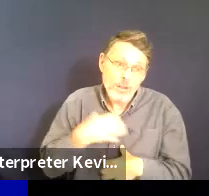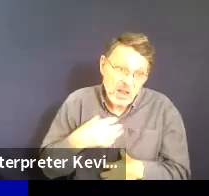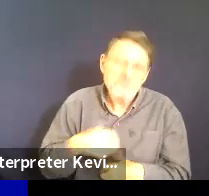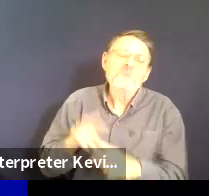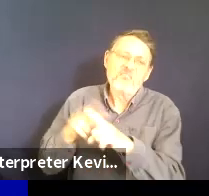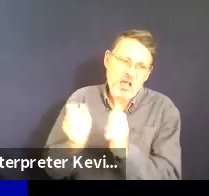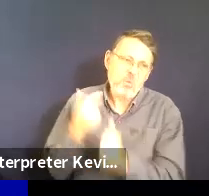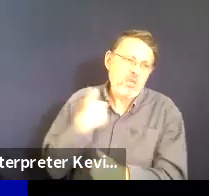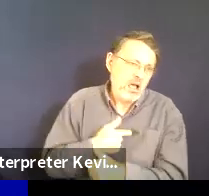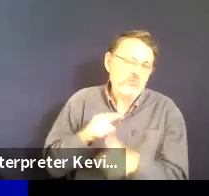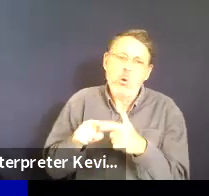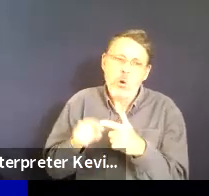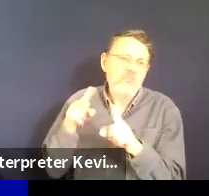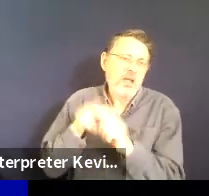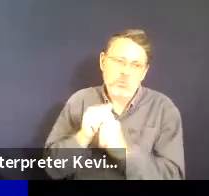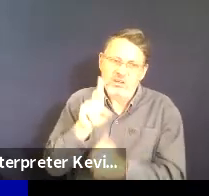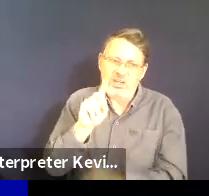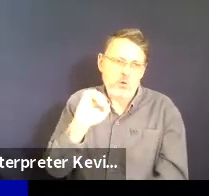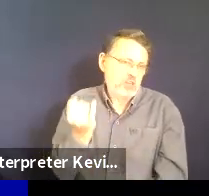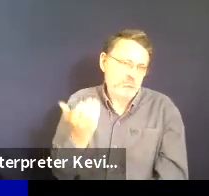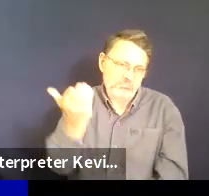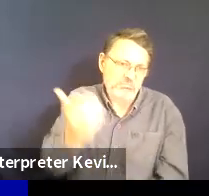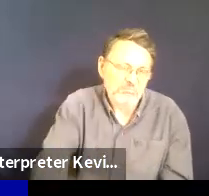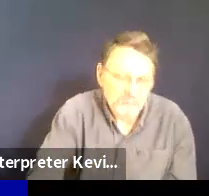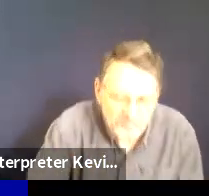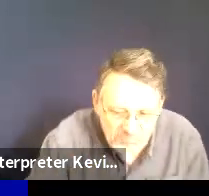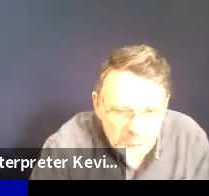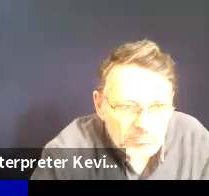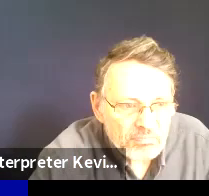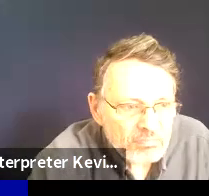them with us or with the Department of Justice.